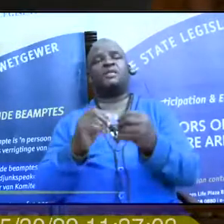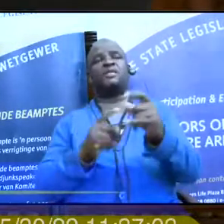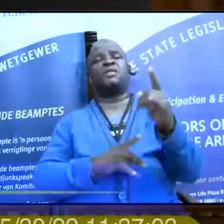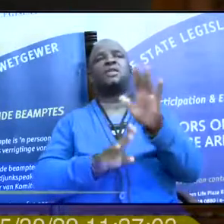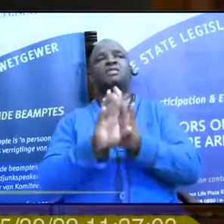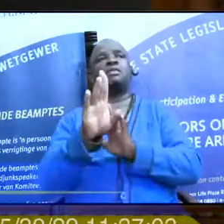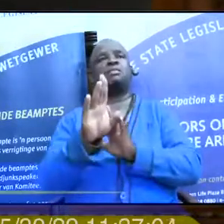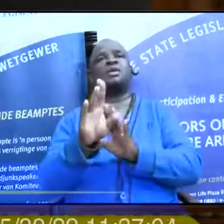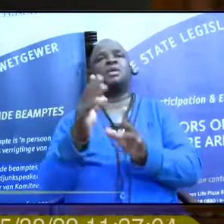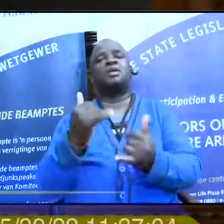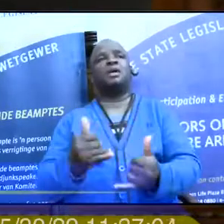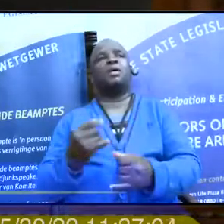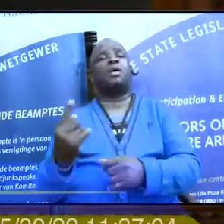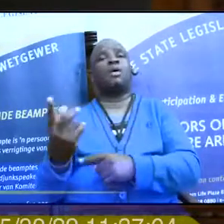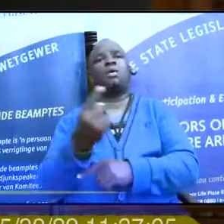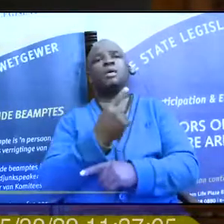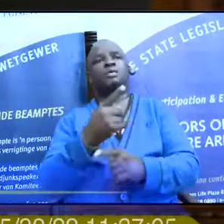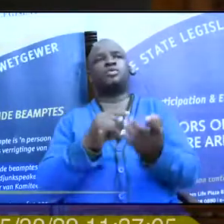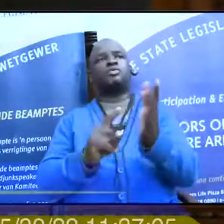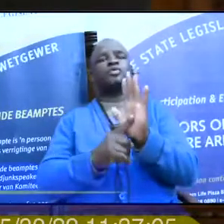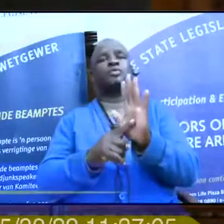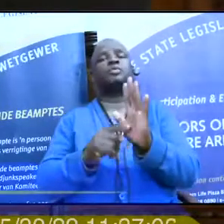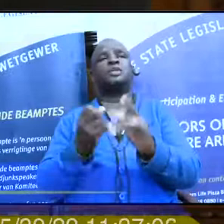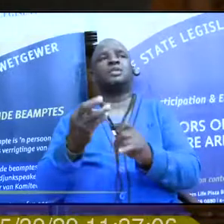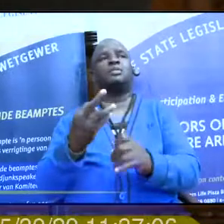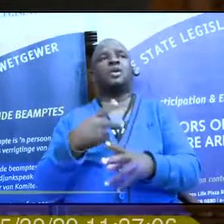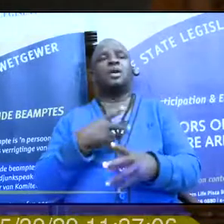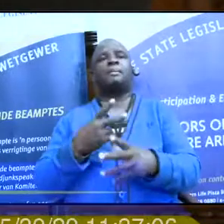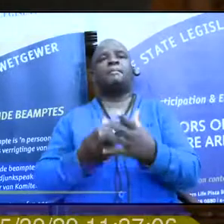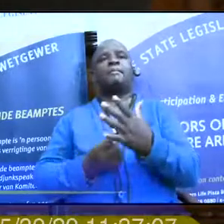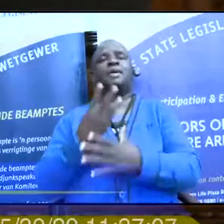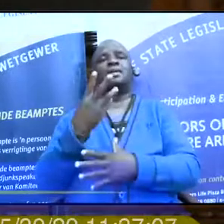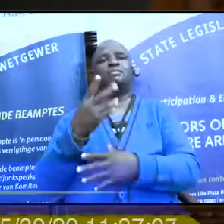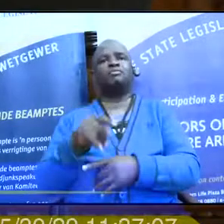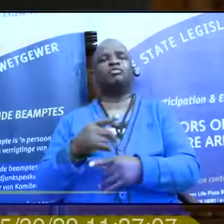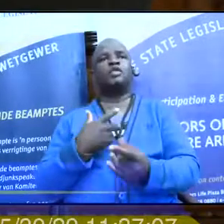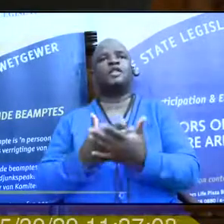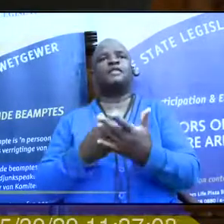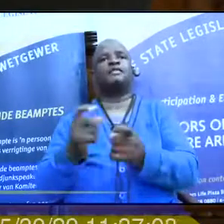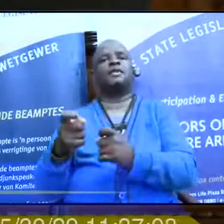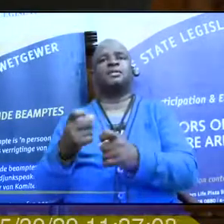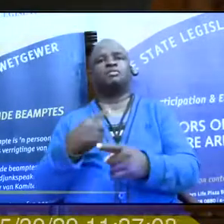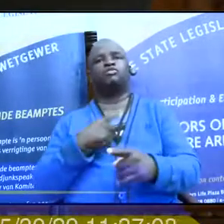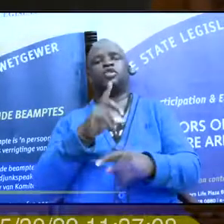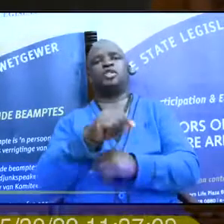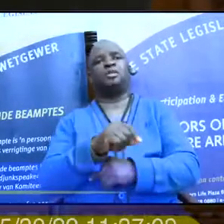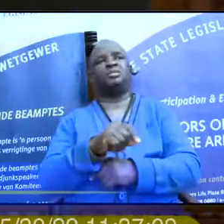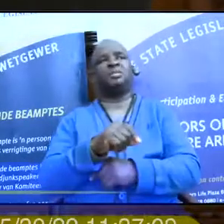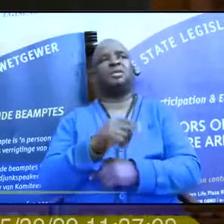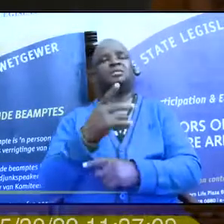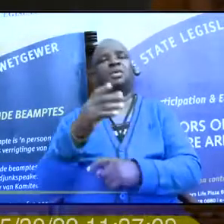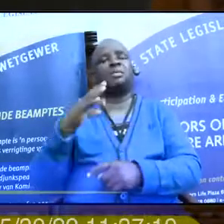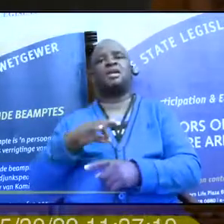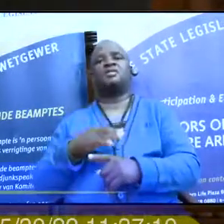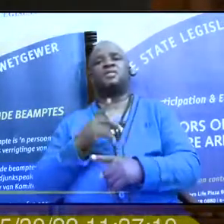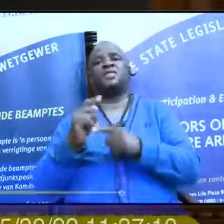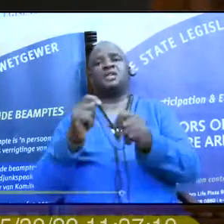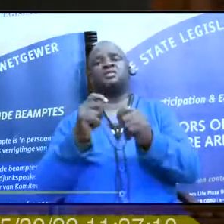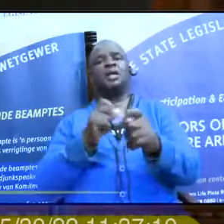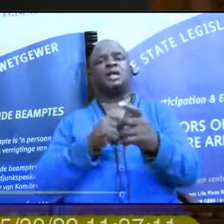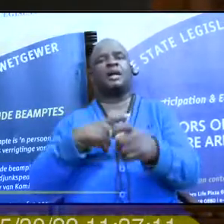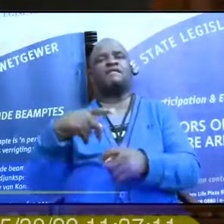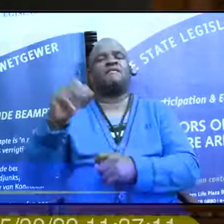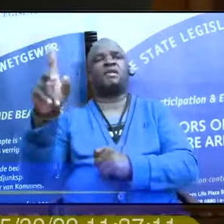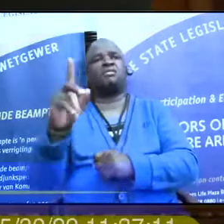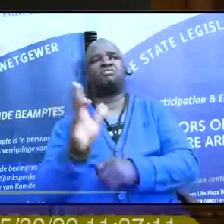drivers of making sure that product to market efficient fast costs benefit without transporting too far